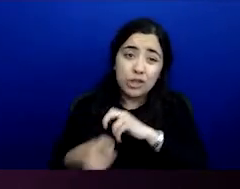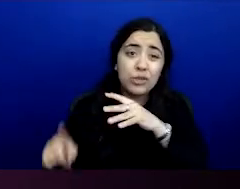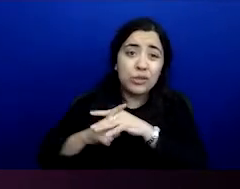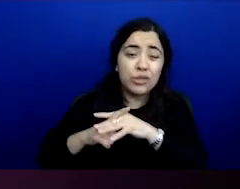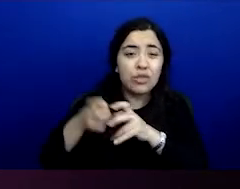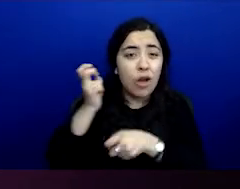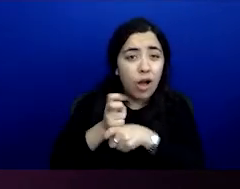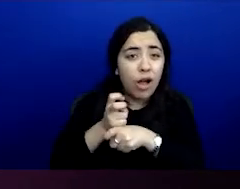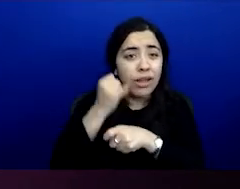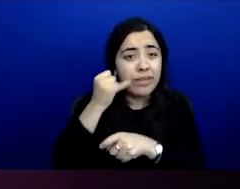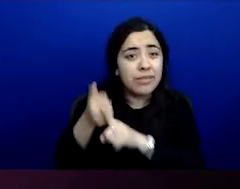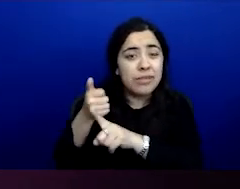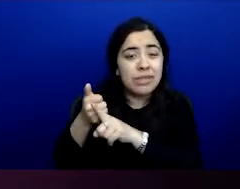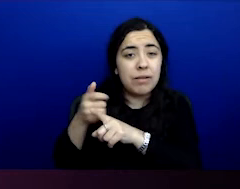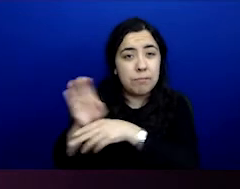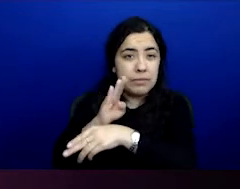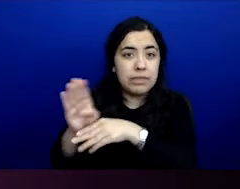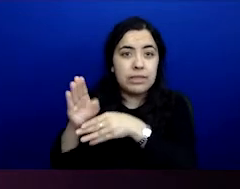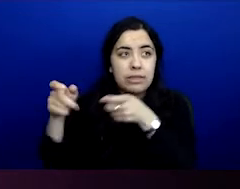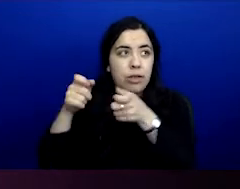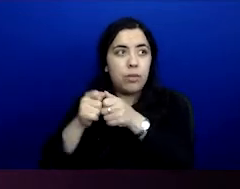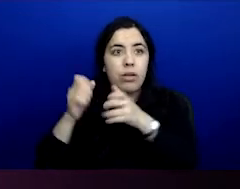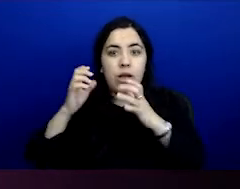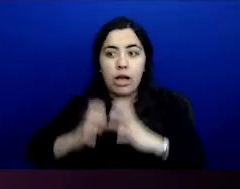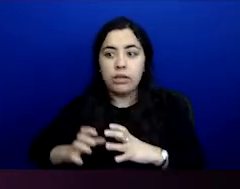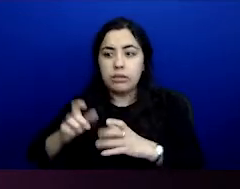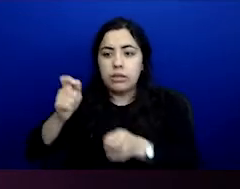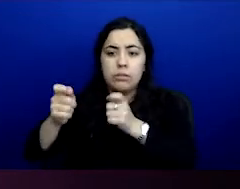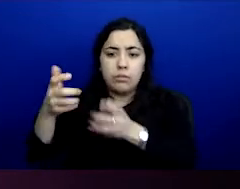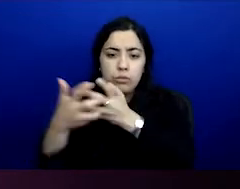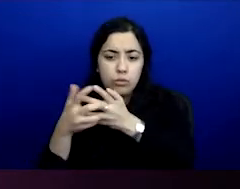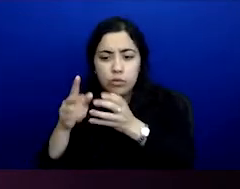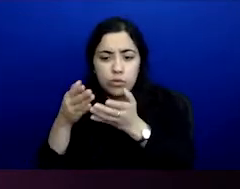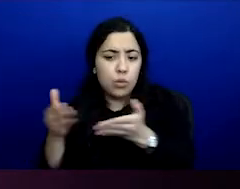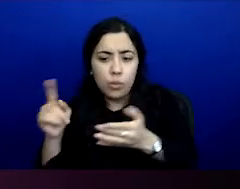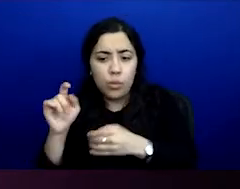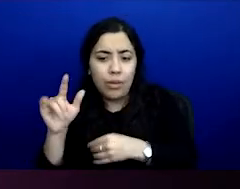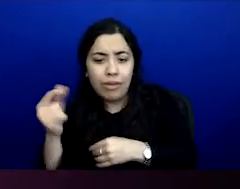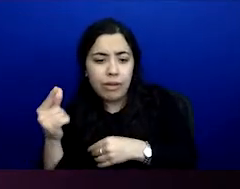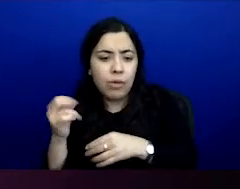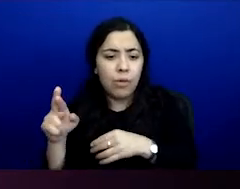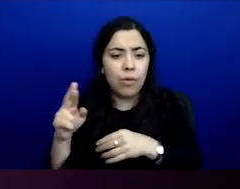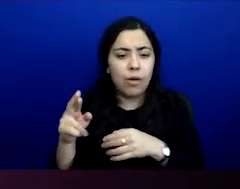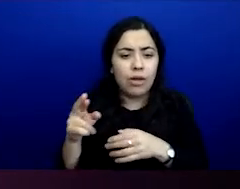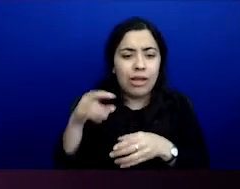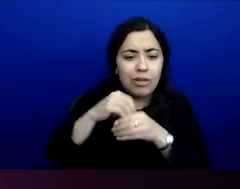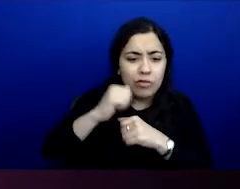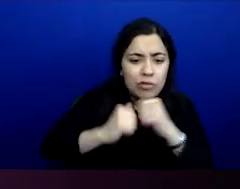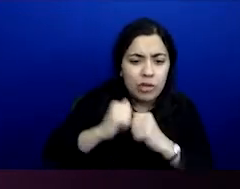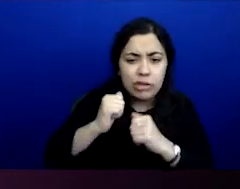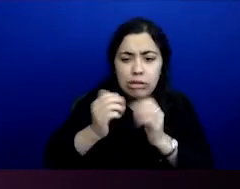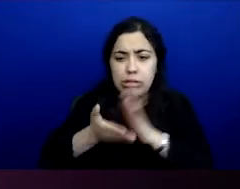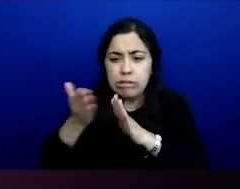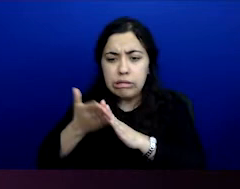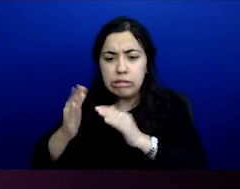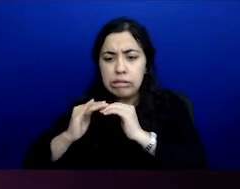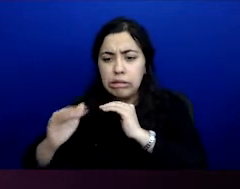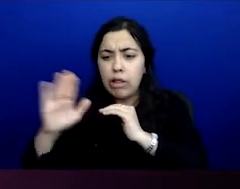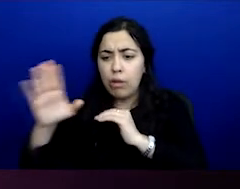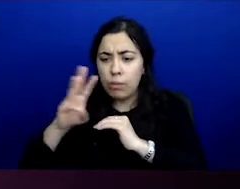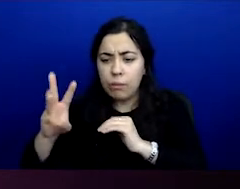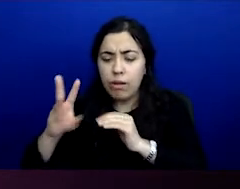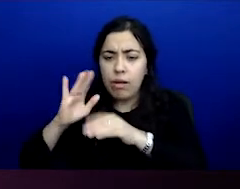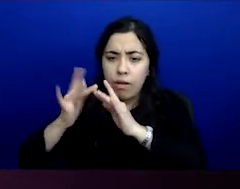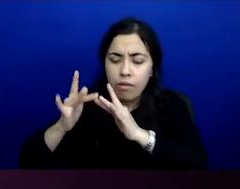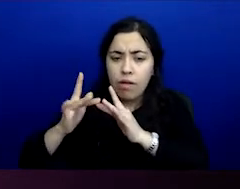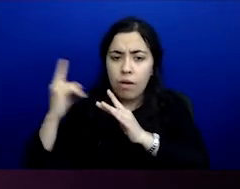difficult when they're dealing with custom tooling or hand-rolled infrastructure to keep their site online all the time or